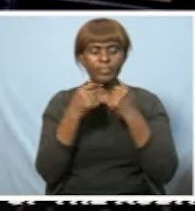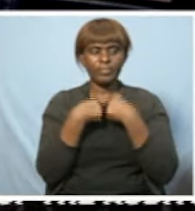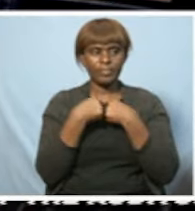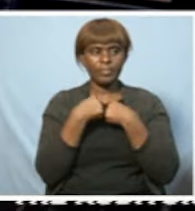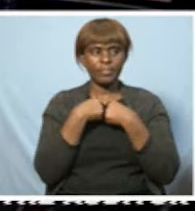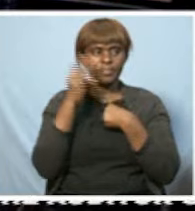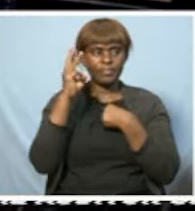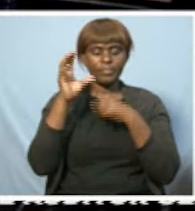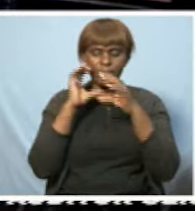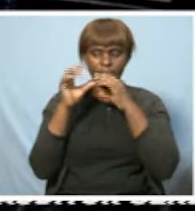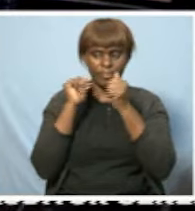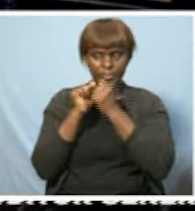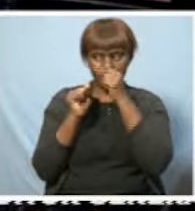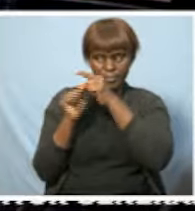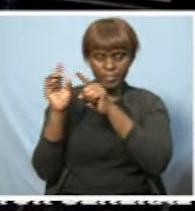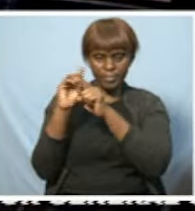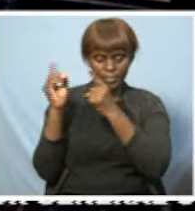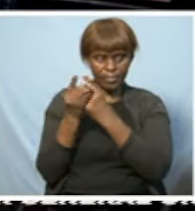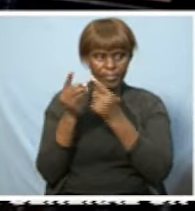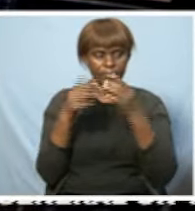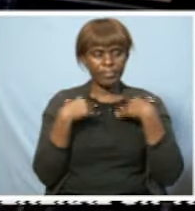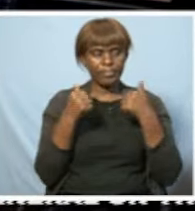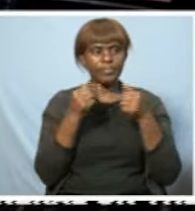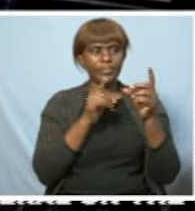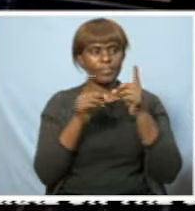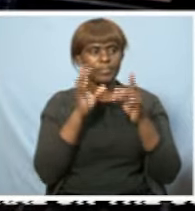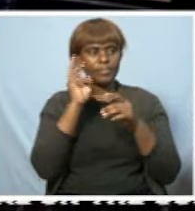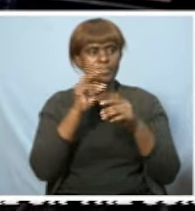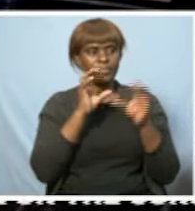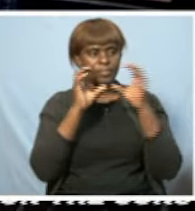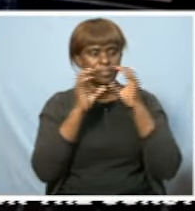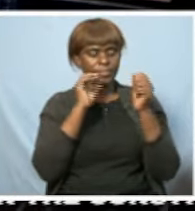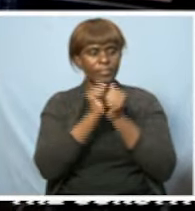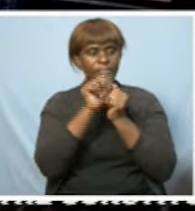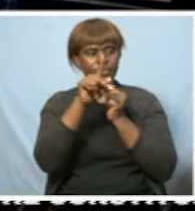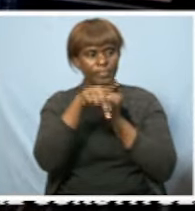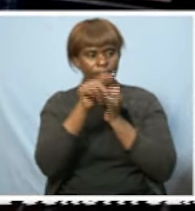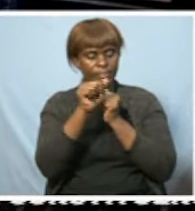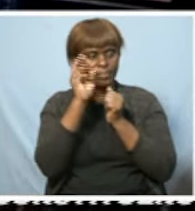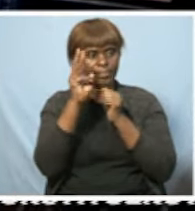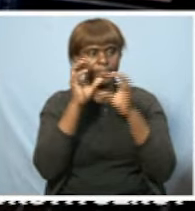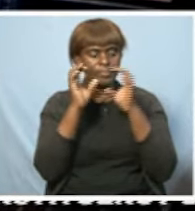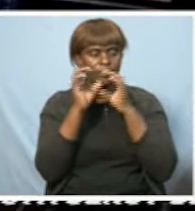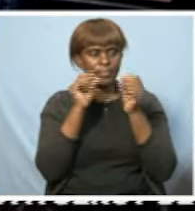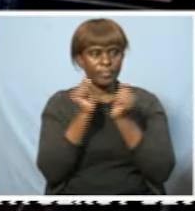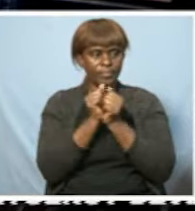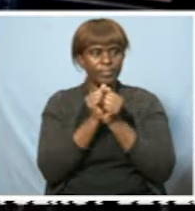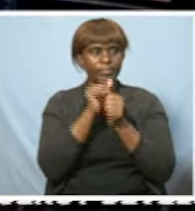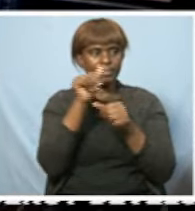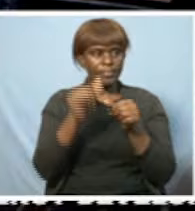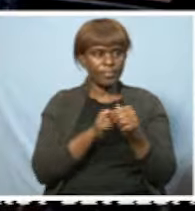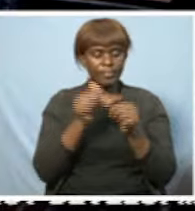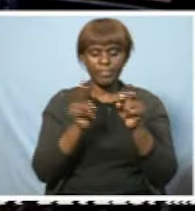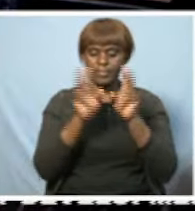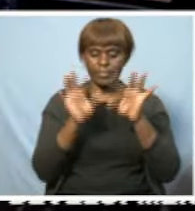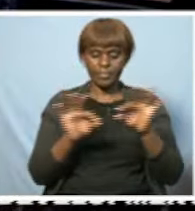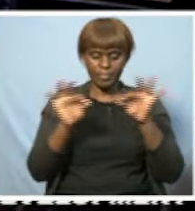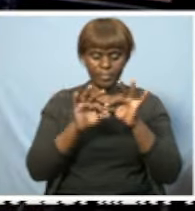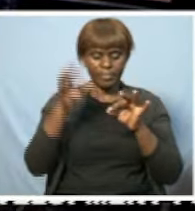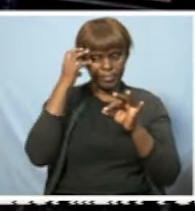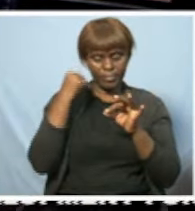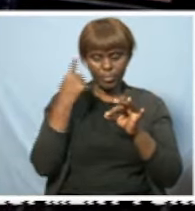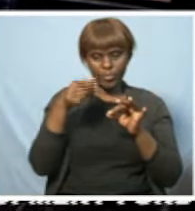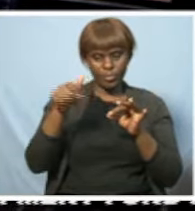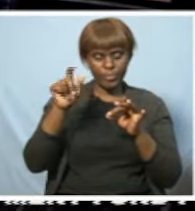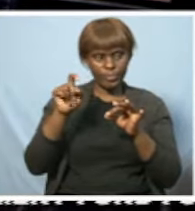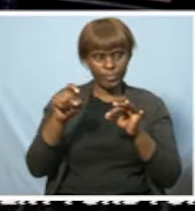will communicate with your district health director. I will communicate with your PS. I will communicate with every every office that is required. So